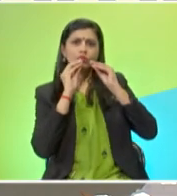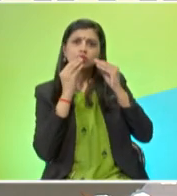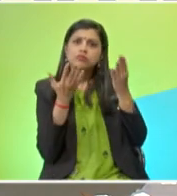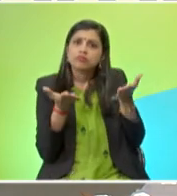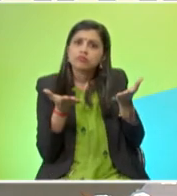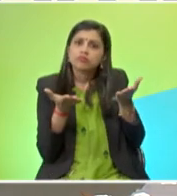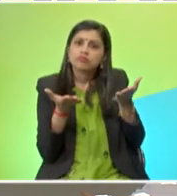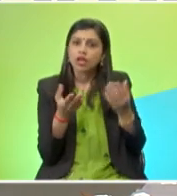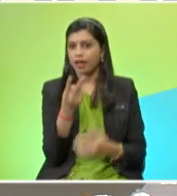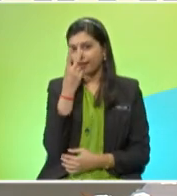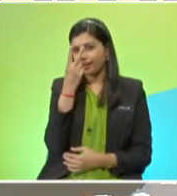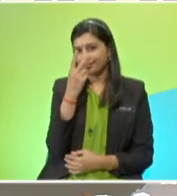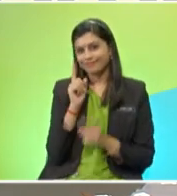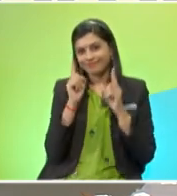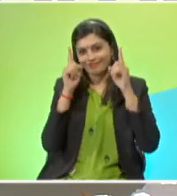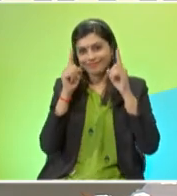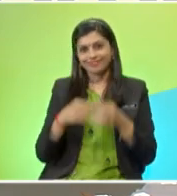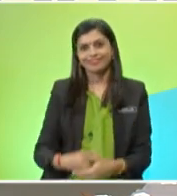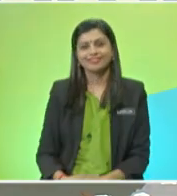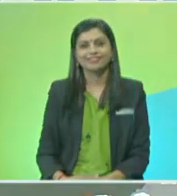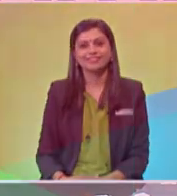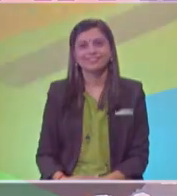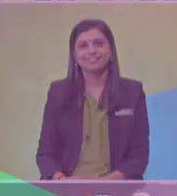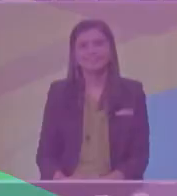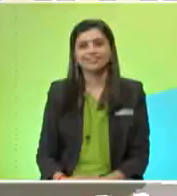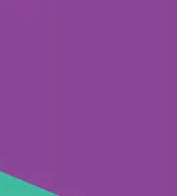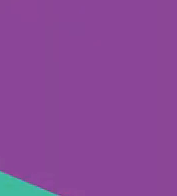teacher? Let's take a look at her profile together.